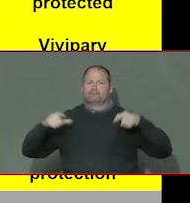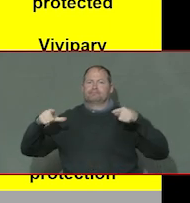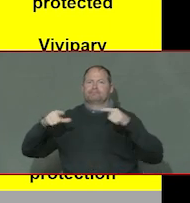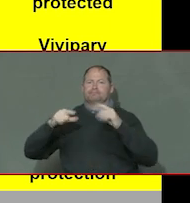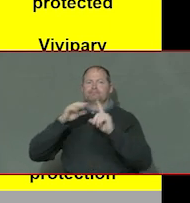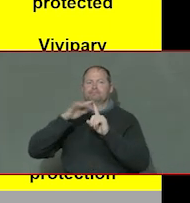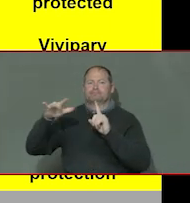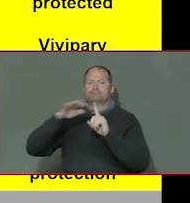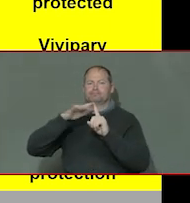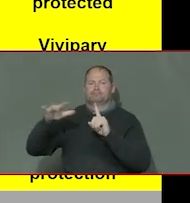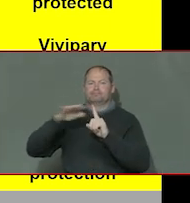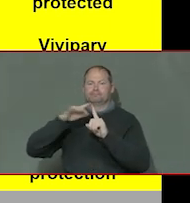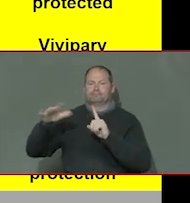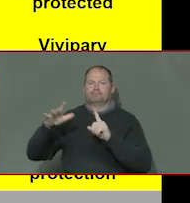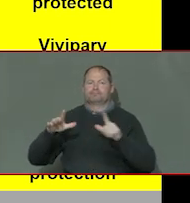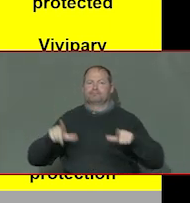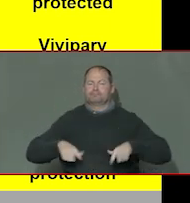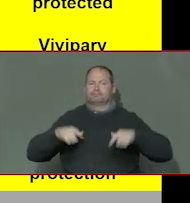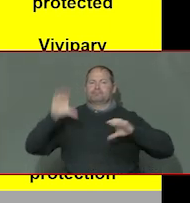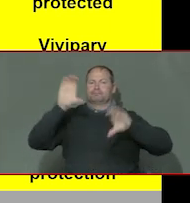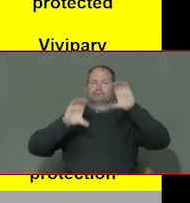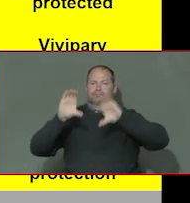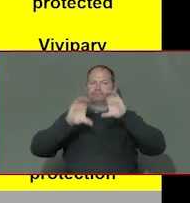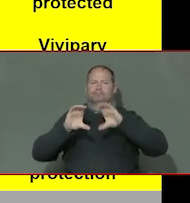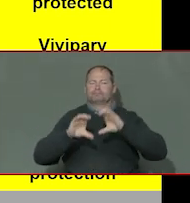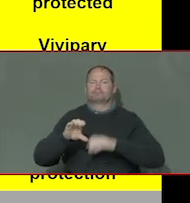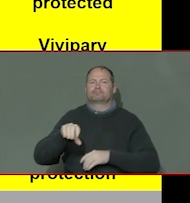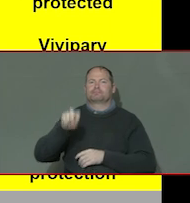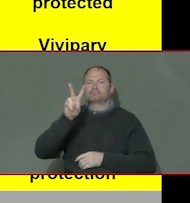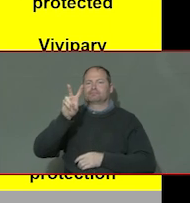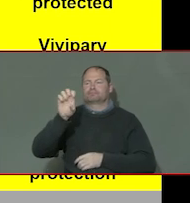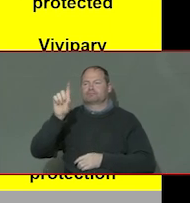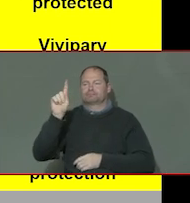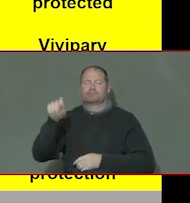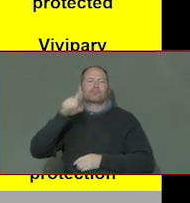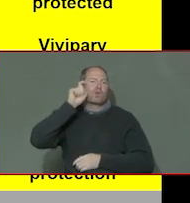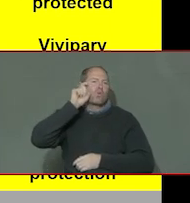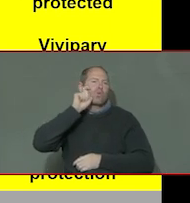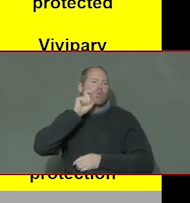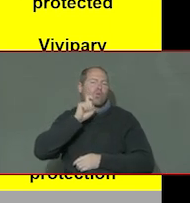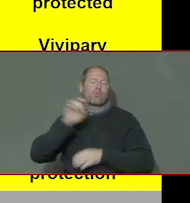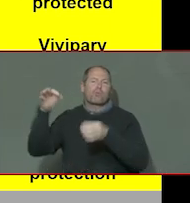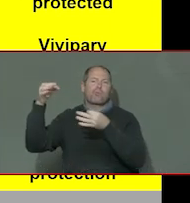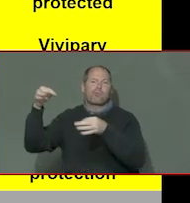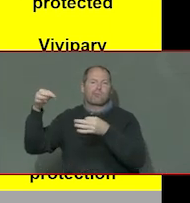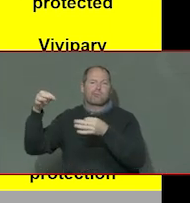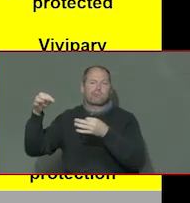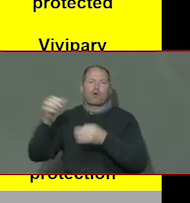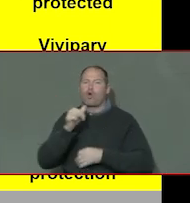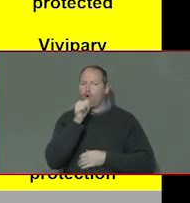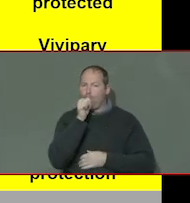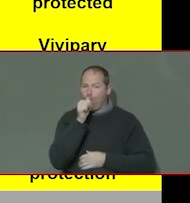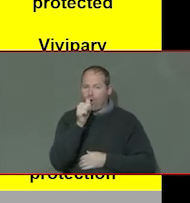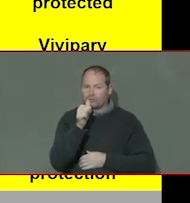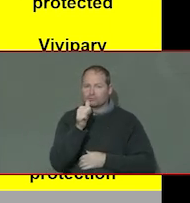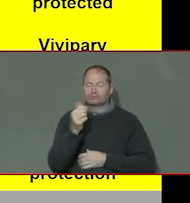www.mindstream.co.za. You can go to Life Science, FET, and you will see there's old papers with their memos as well. So that you get used to the